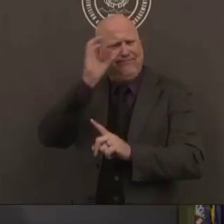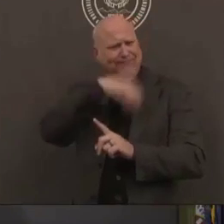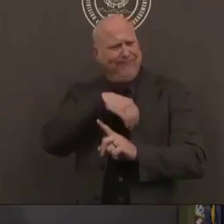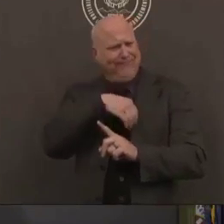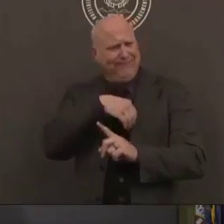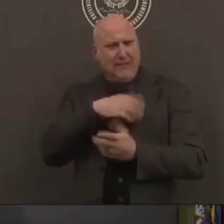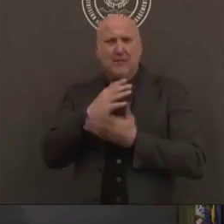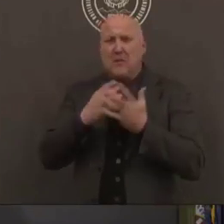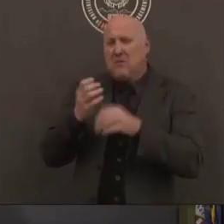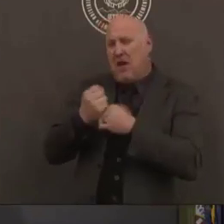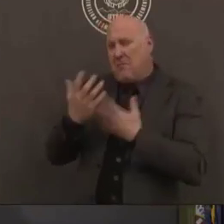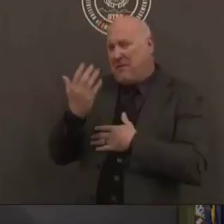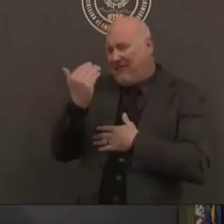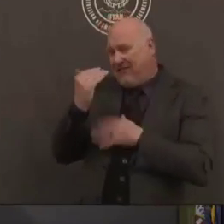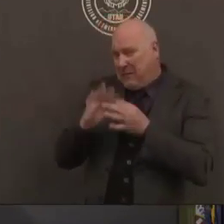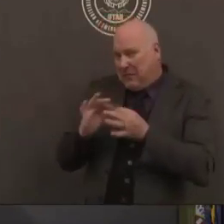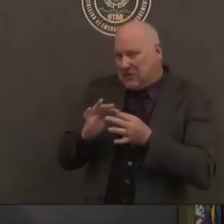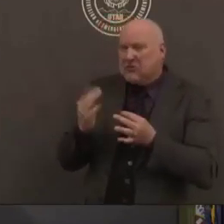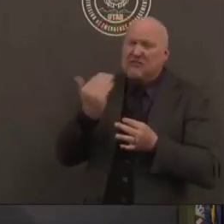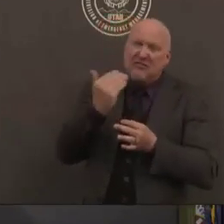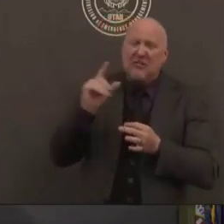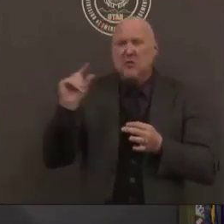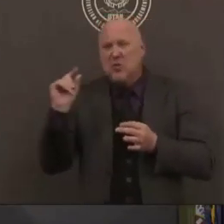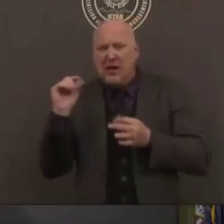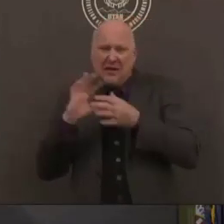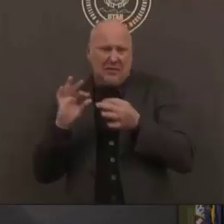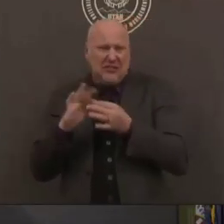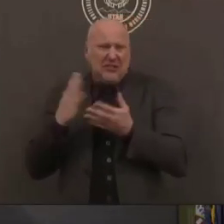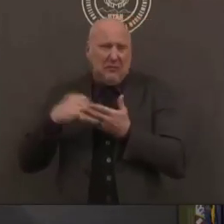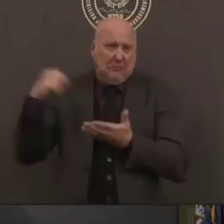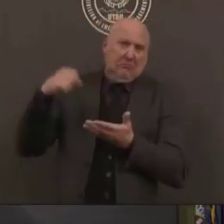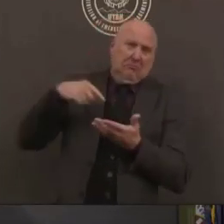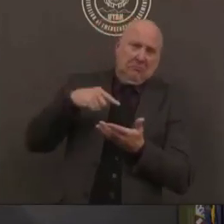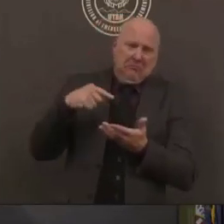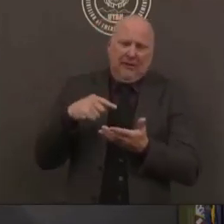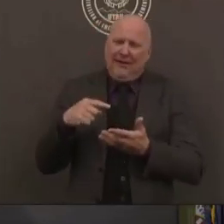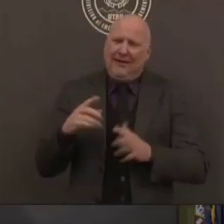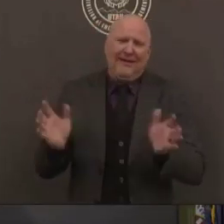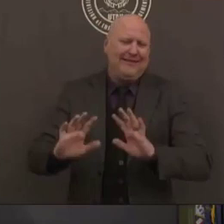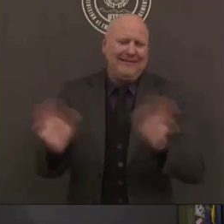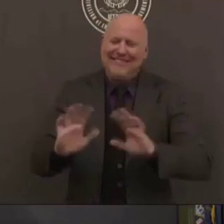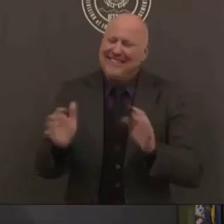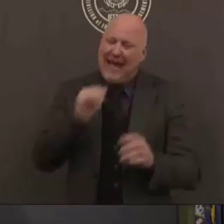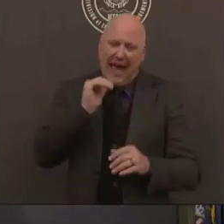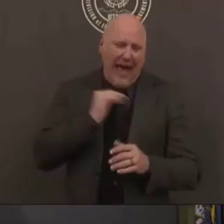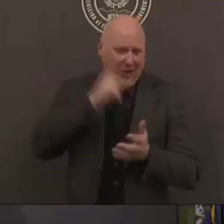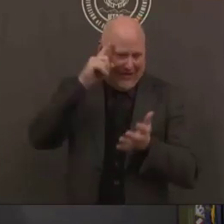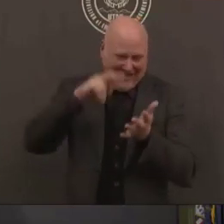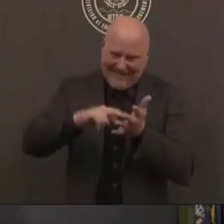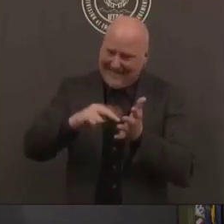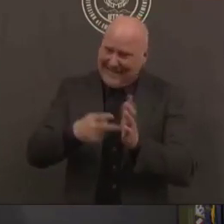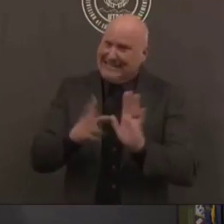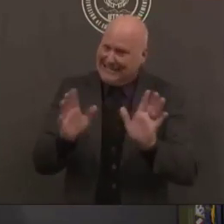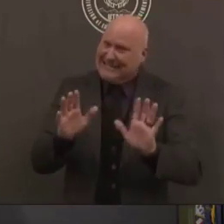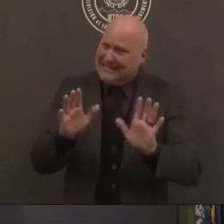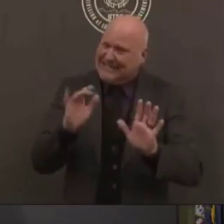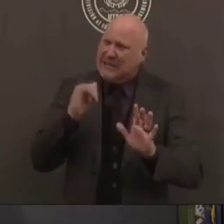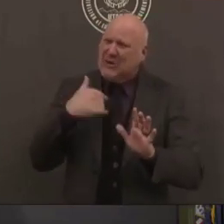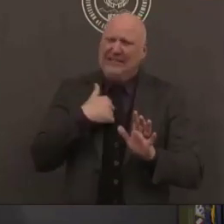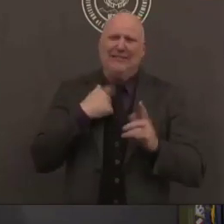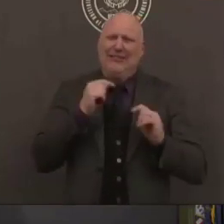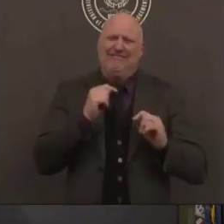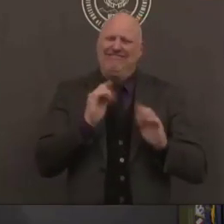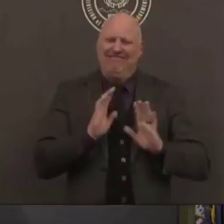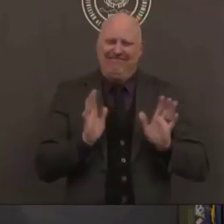people reported 30 messages, which is way beyond what we would really want to happen here. Now, we knew it was possible going into